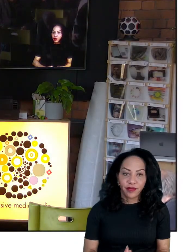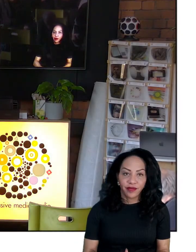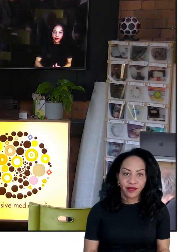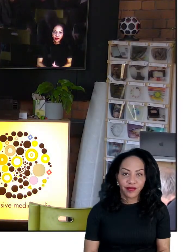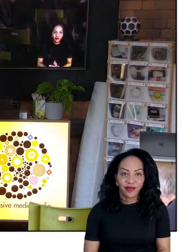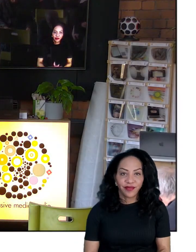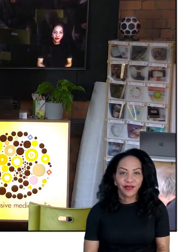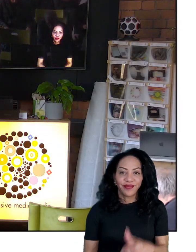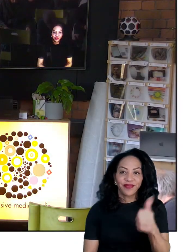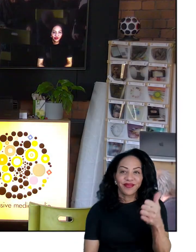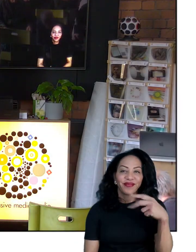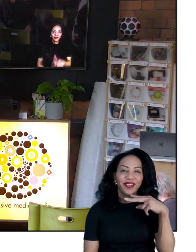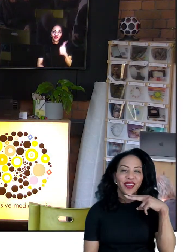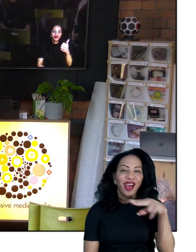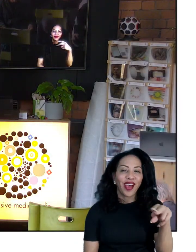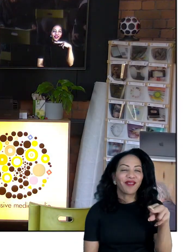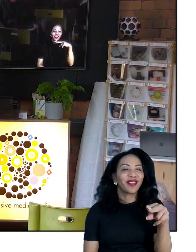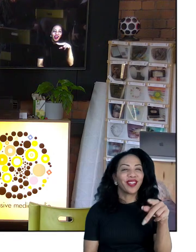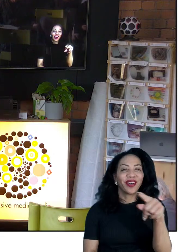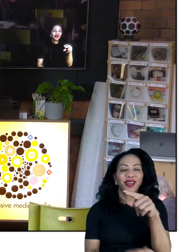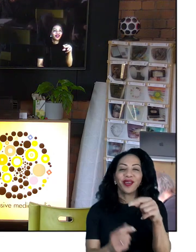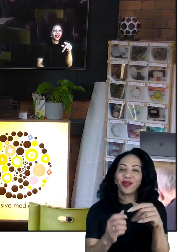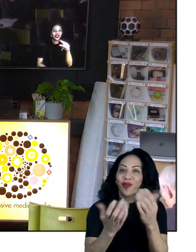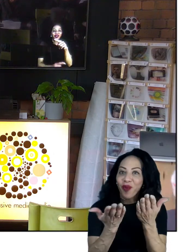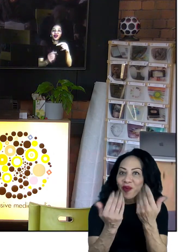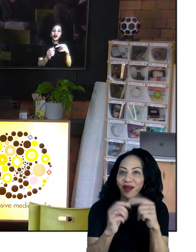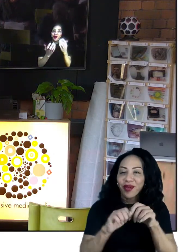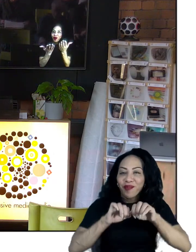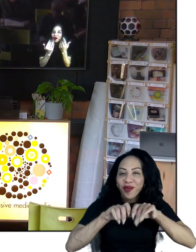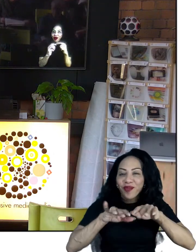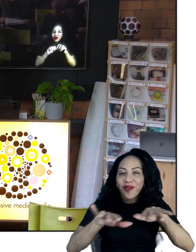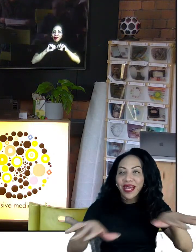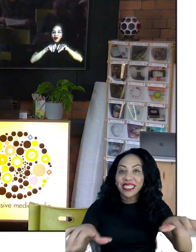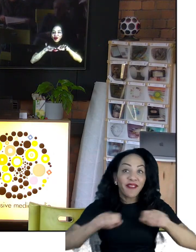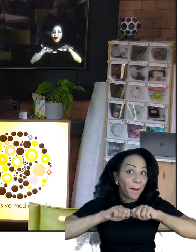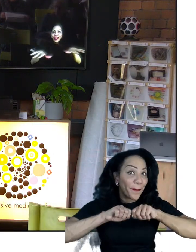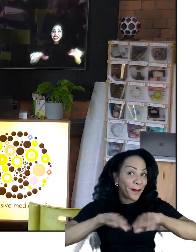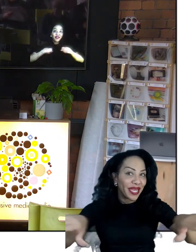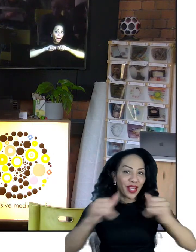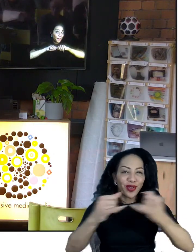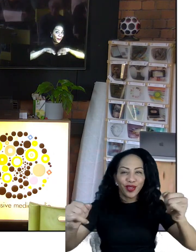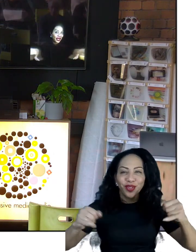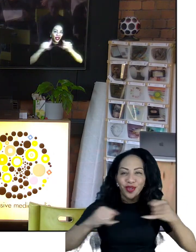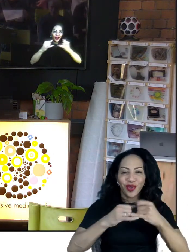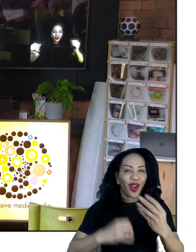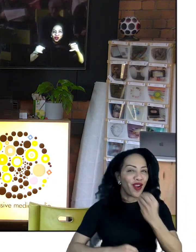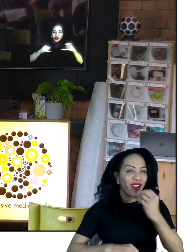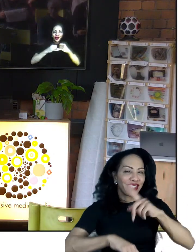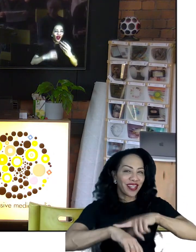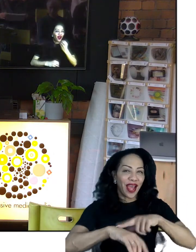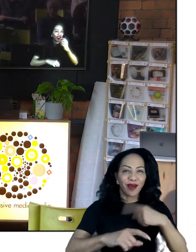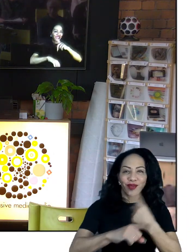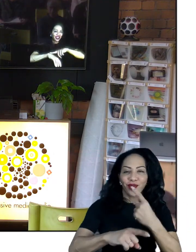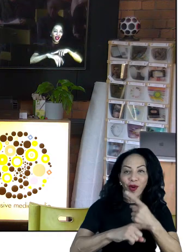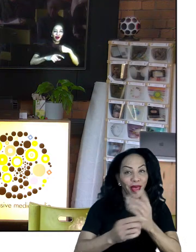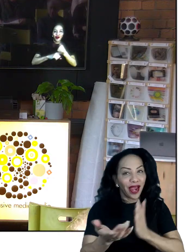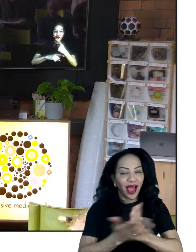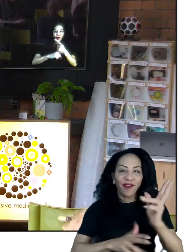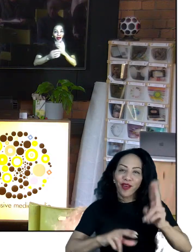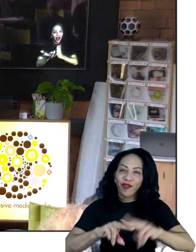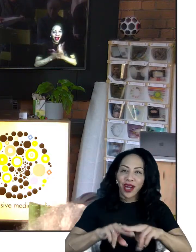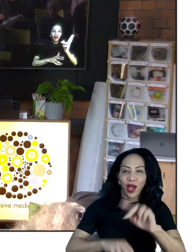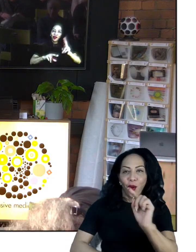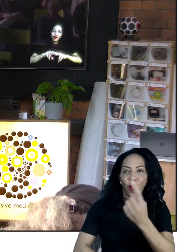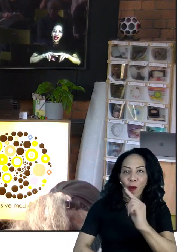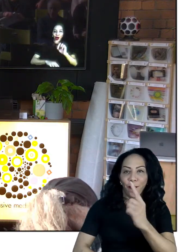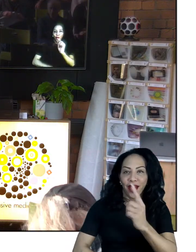Good afternoon, folks, and welcome to the Pervasive Media Studio Lunchtime Talk. These talks are live every Friday at 1 p.m, both here in the building and live